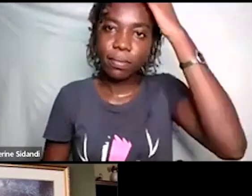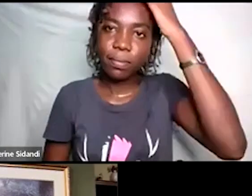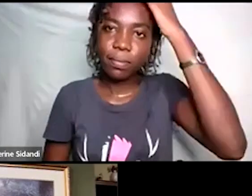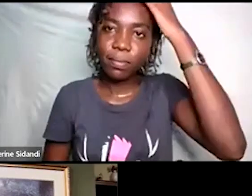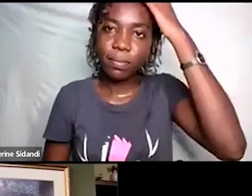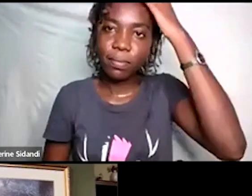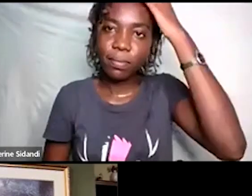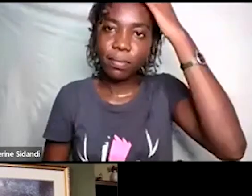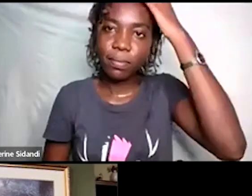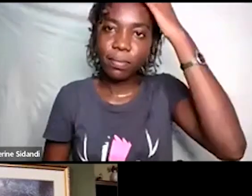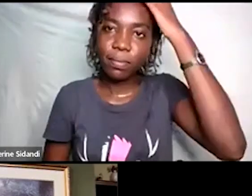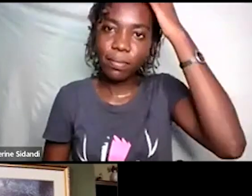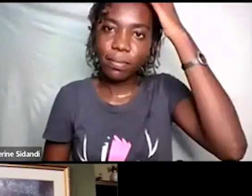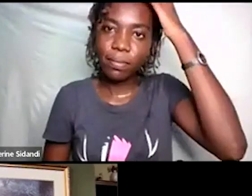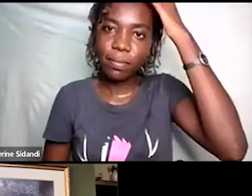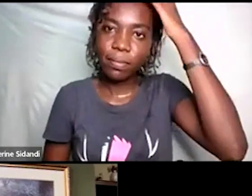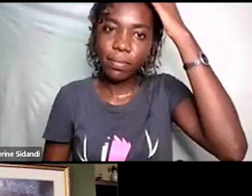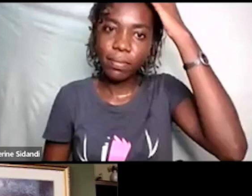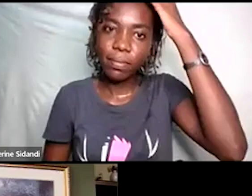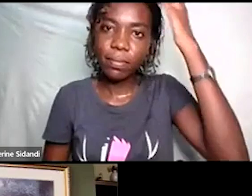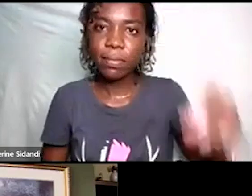But where?